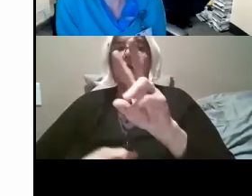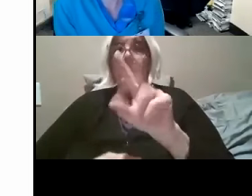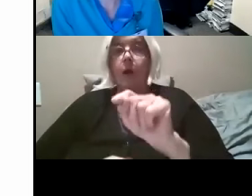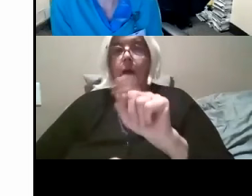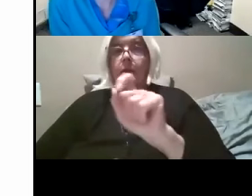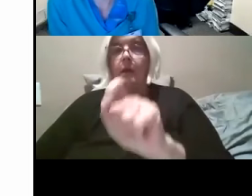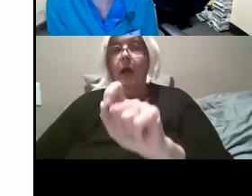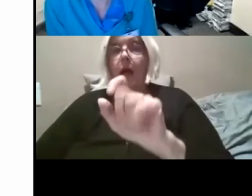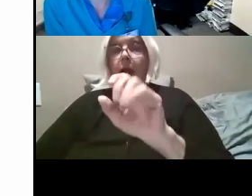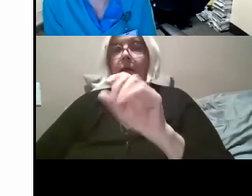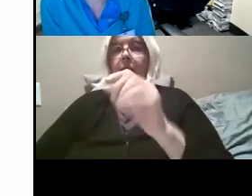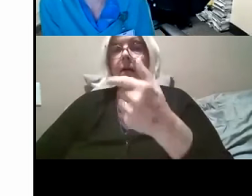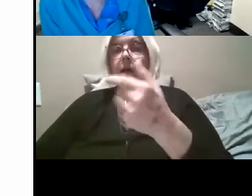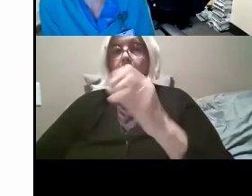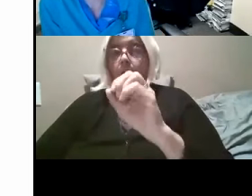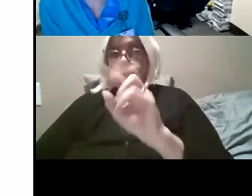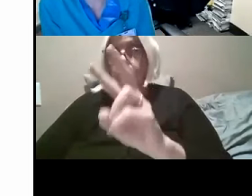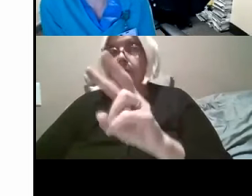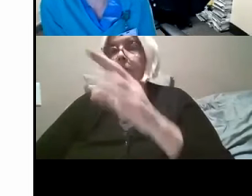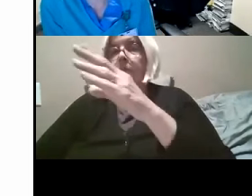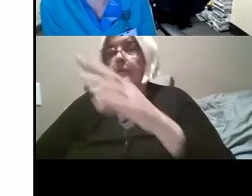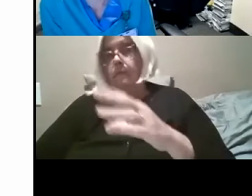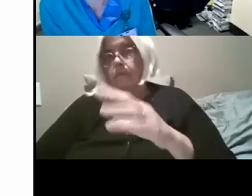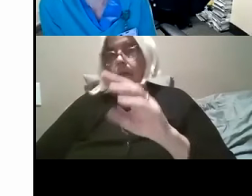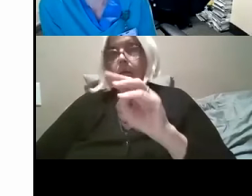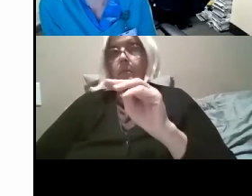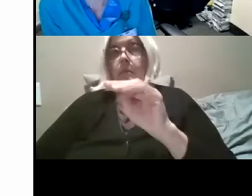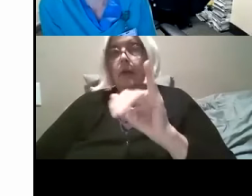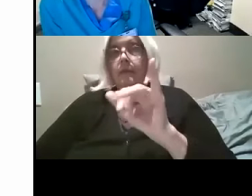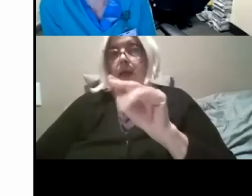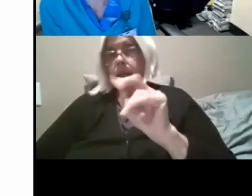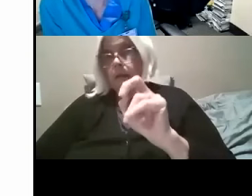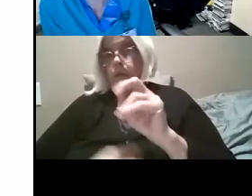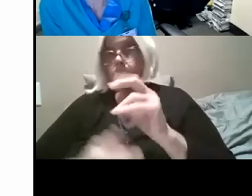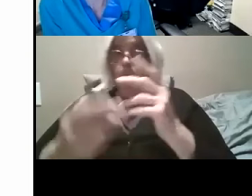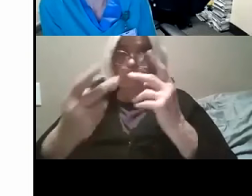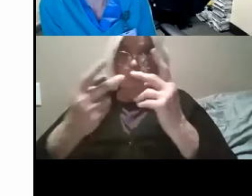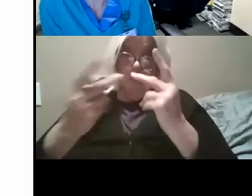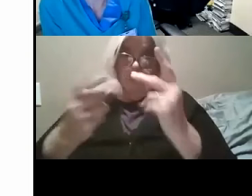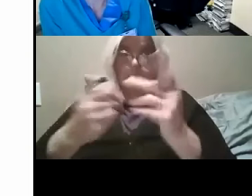can call the phone number on the screen here. So